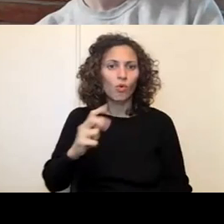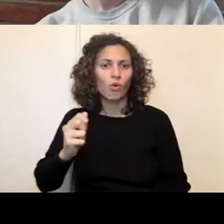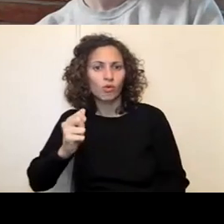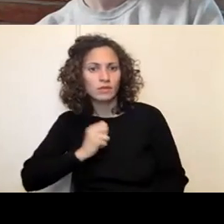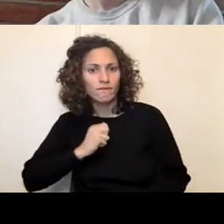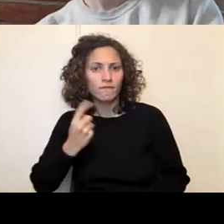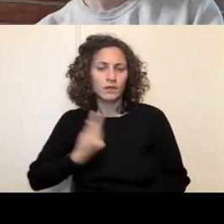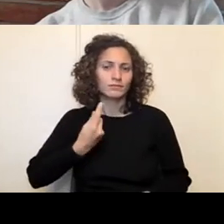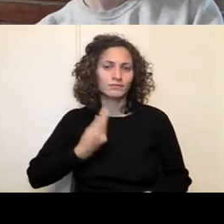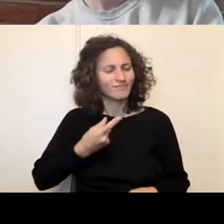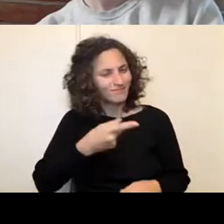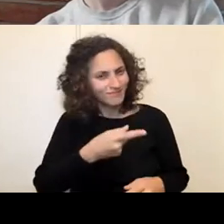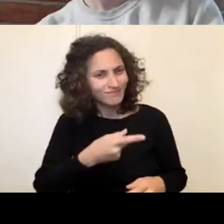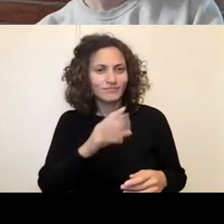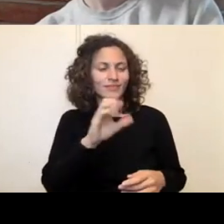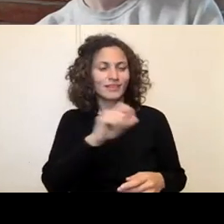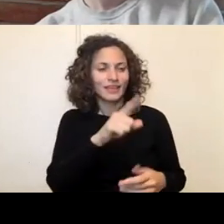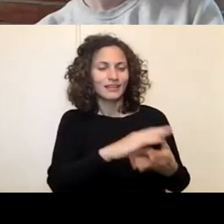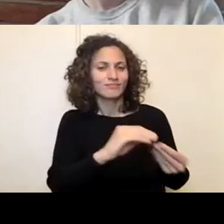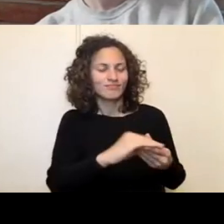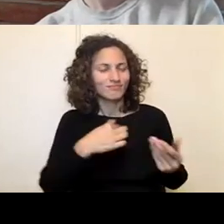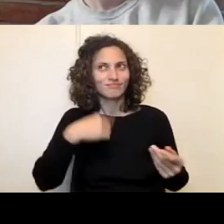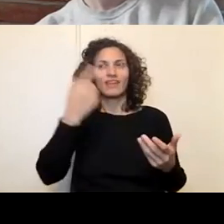Even I forget sometimes that is also a form of sexuality.